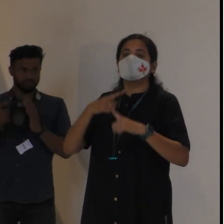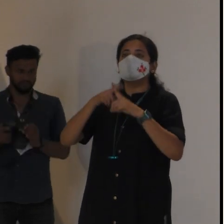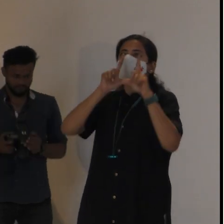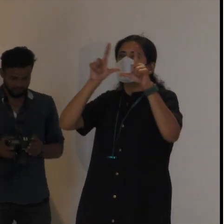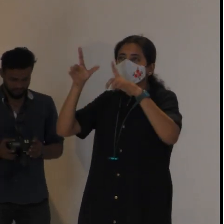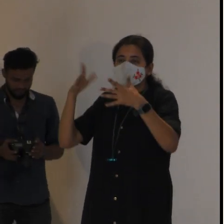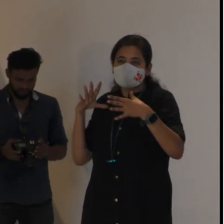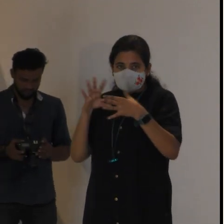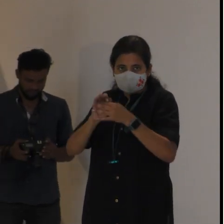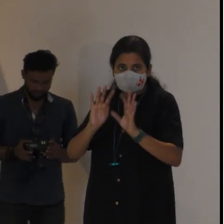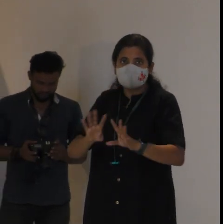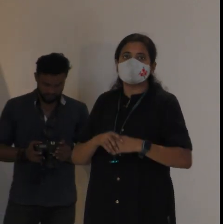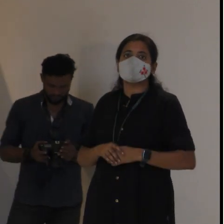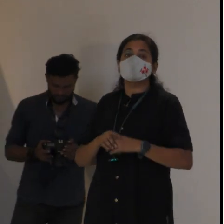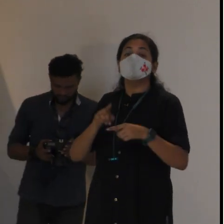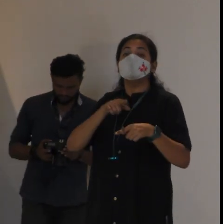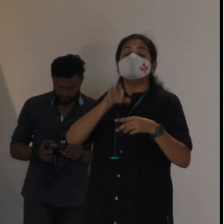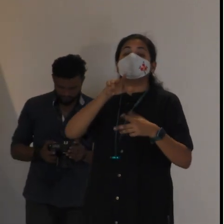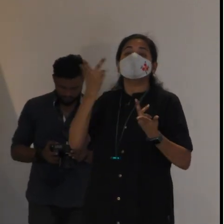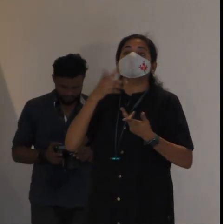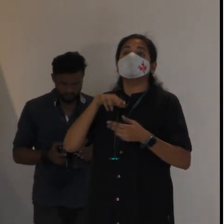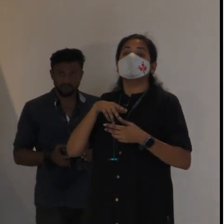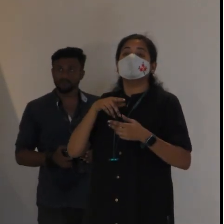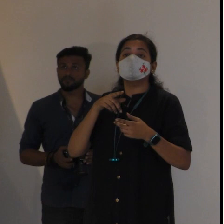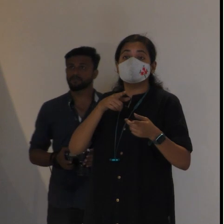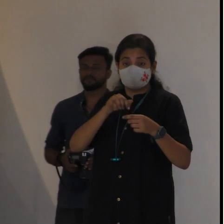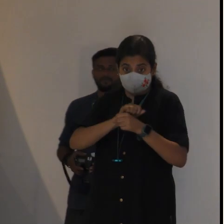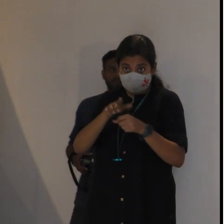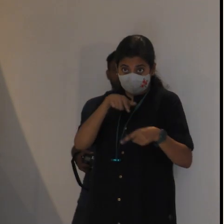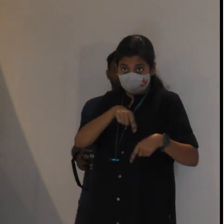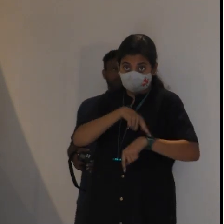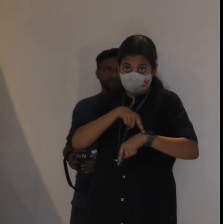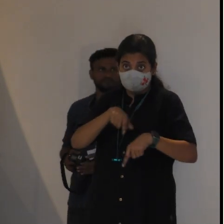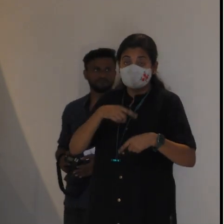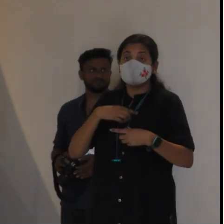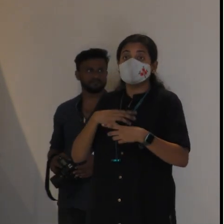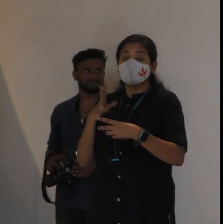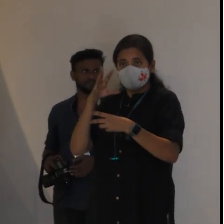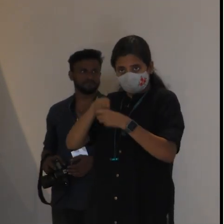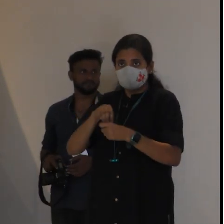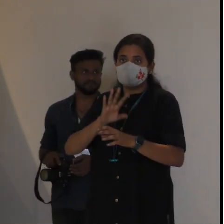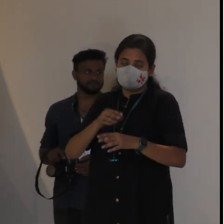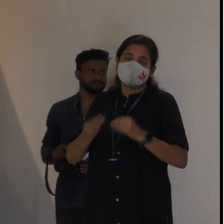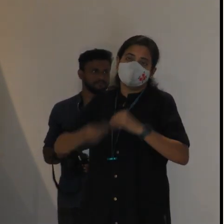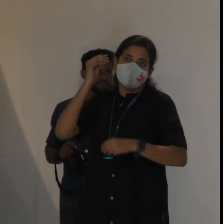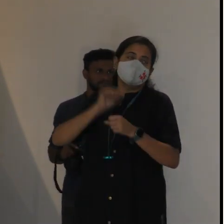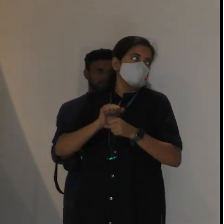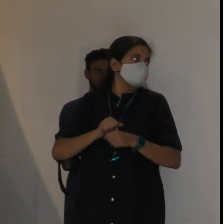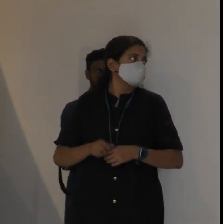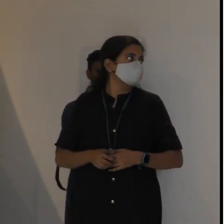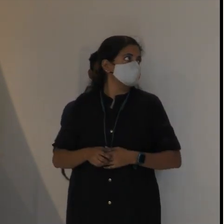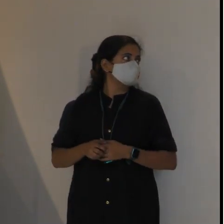like that. And it made sense in the pandemic situation to work on an oral form.